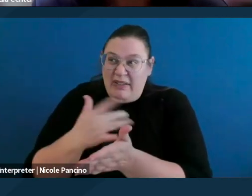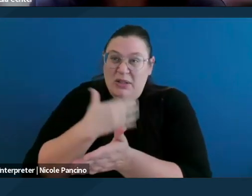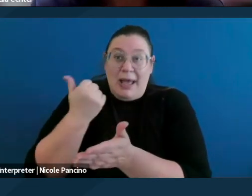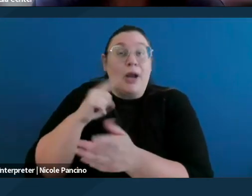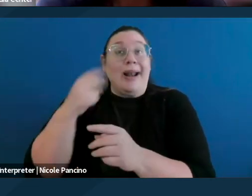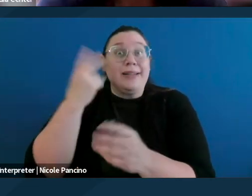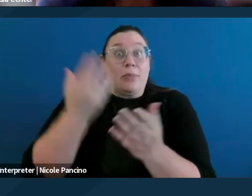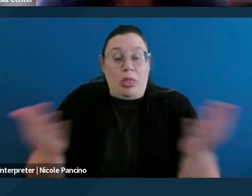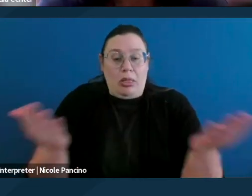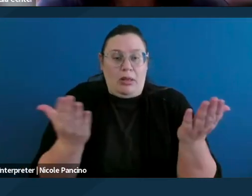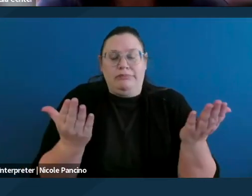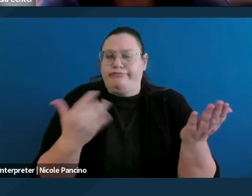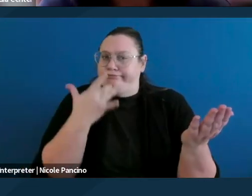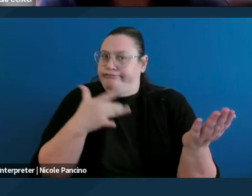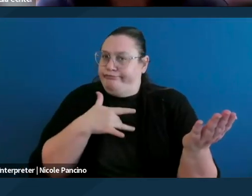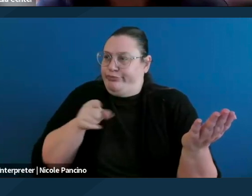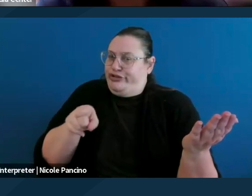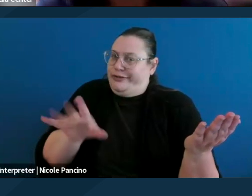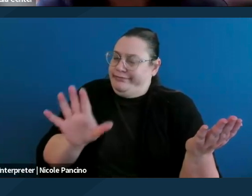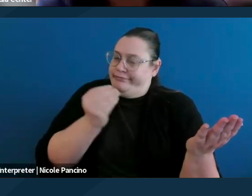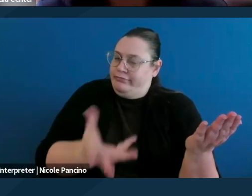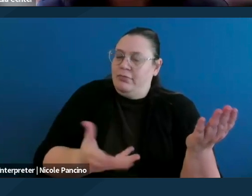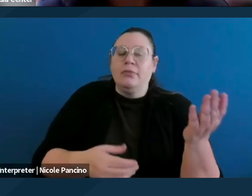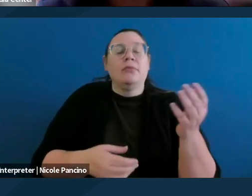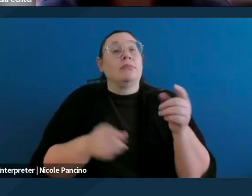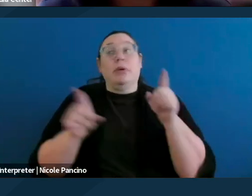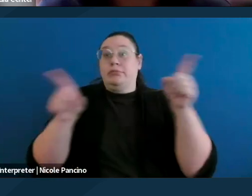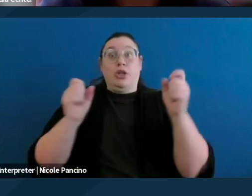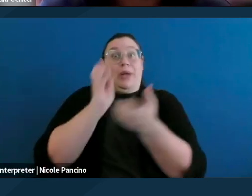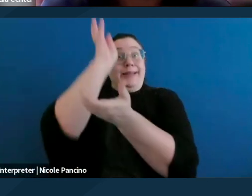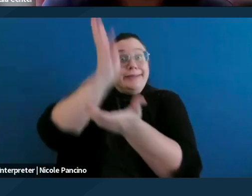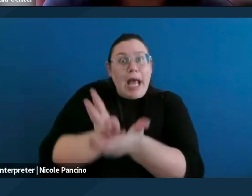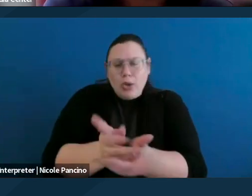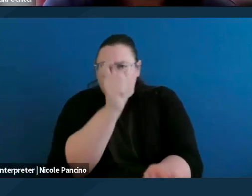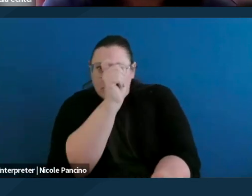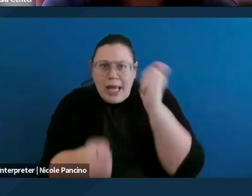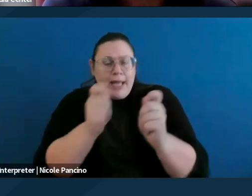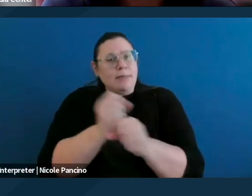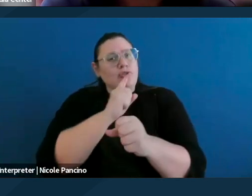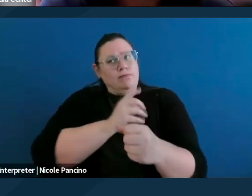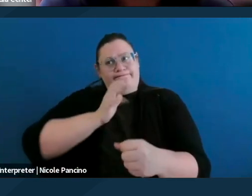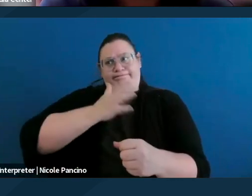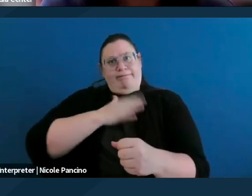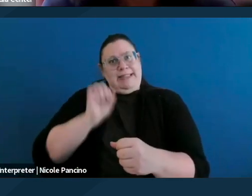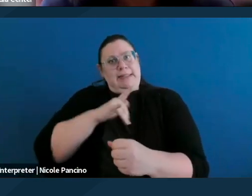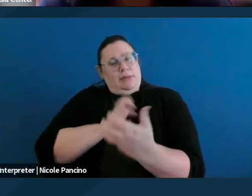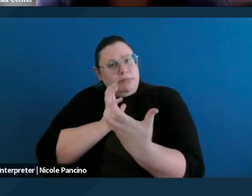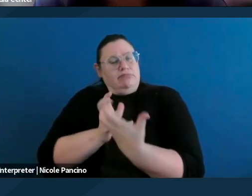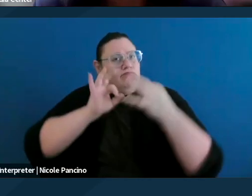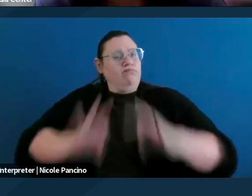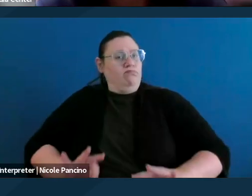versions. And you can download these and edit them and make them your own. By